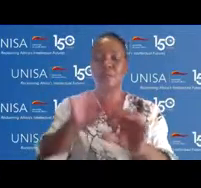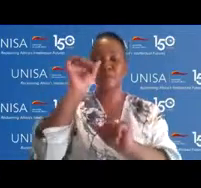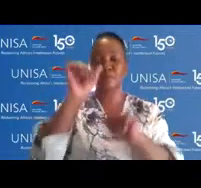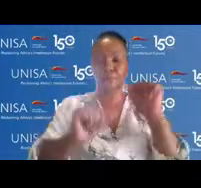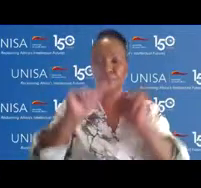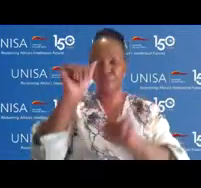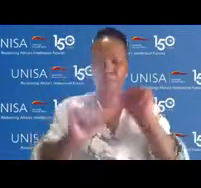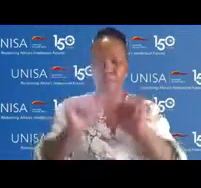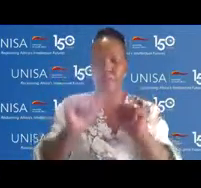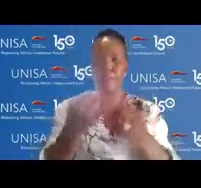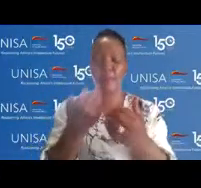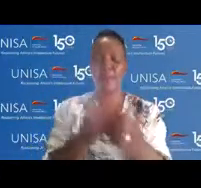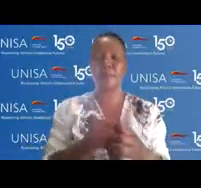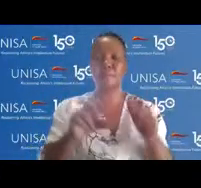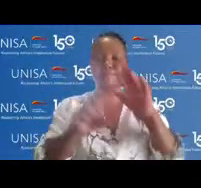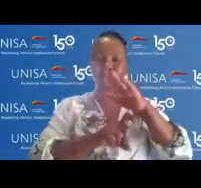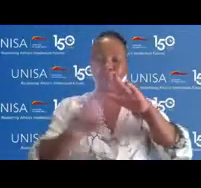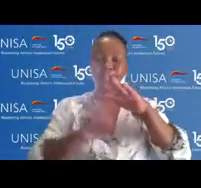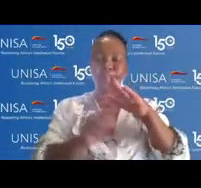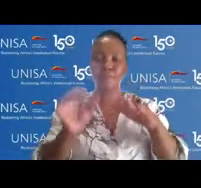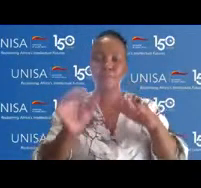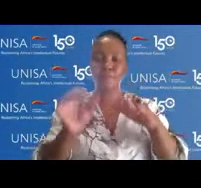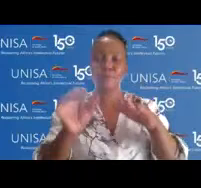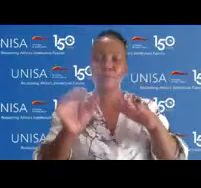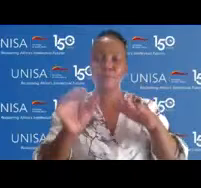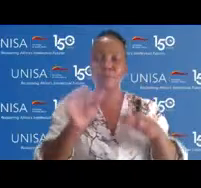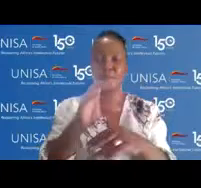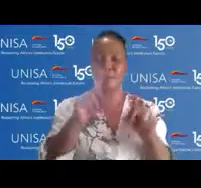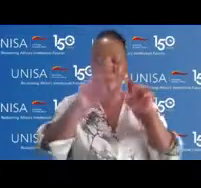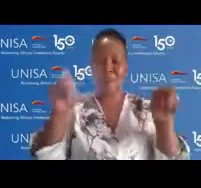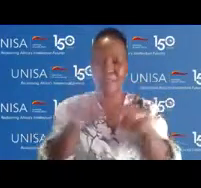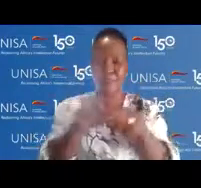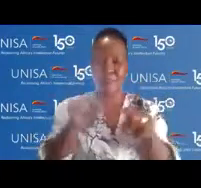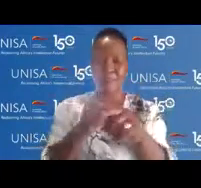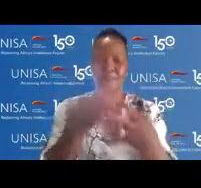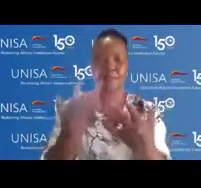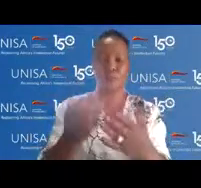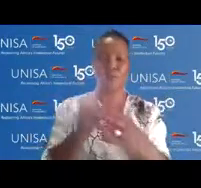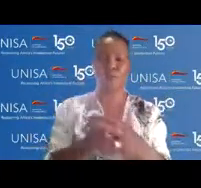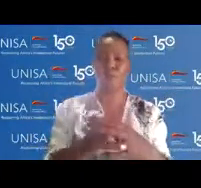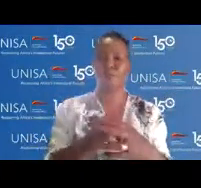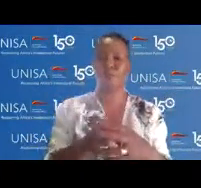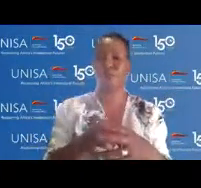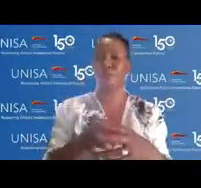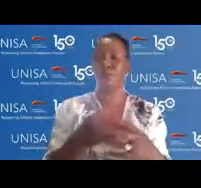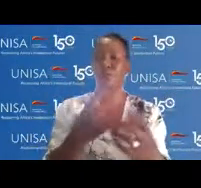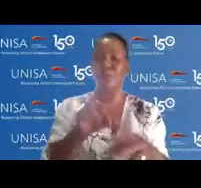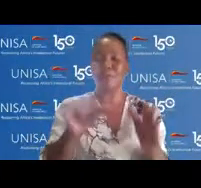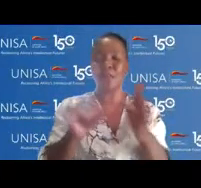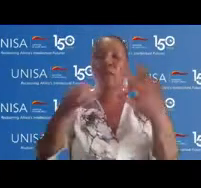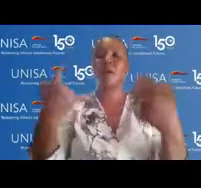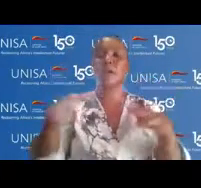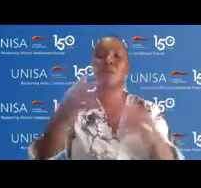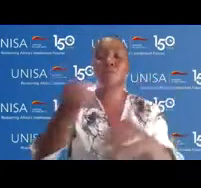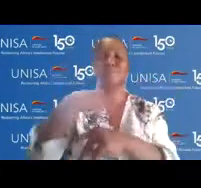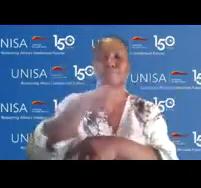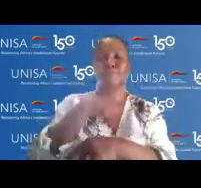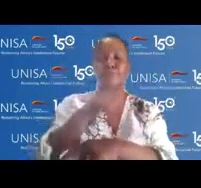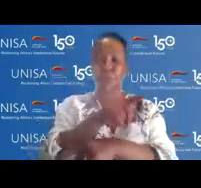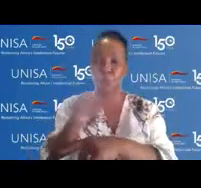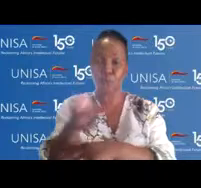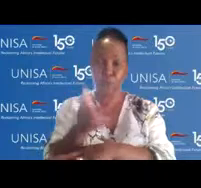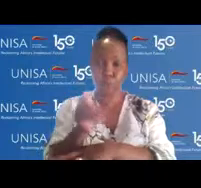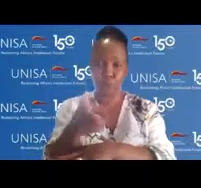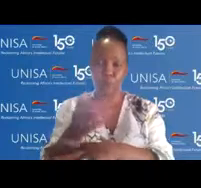screen, or you can simply just type in the short URL address. This is actually very important for us and for you, because this